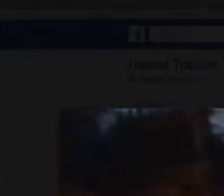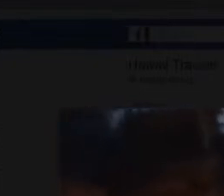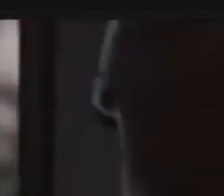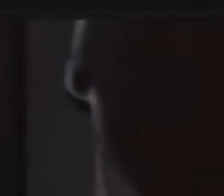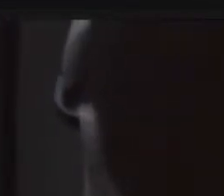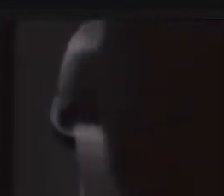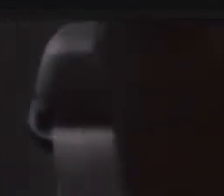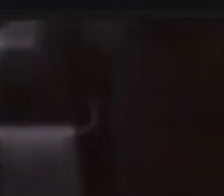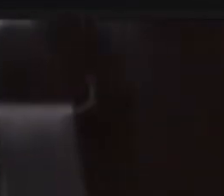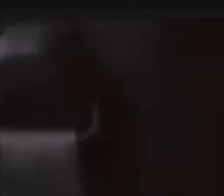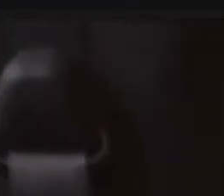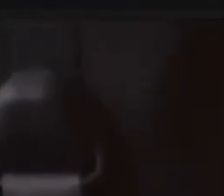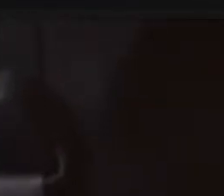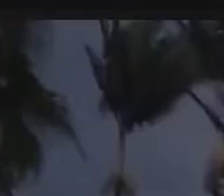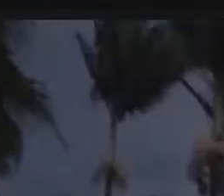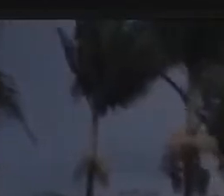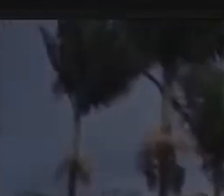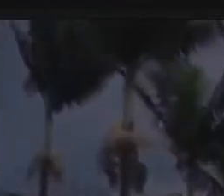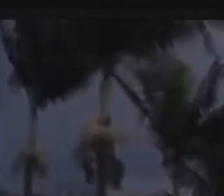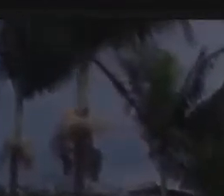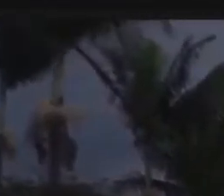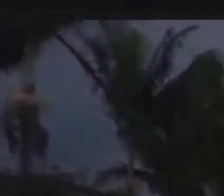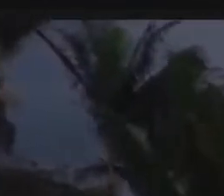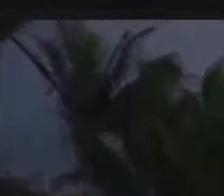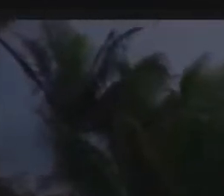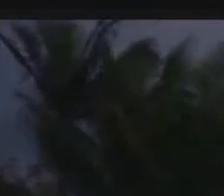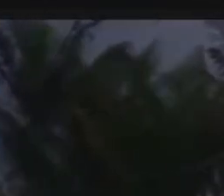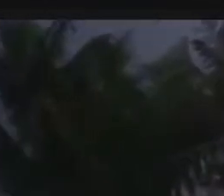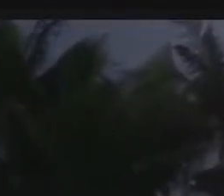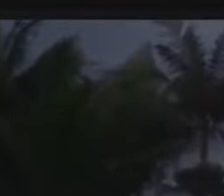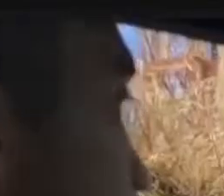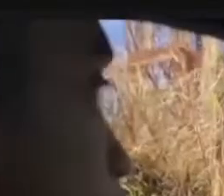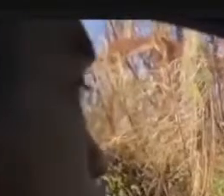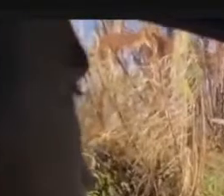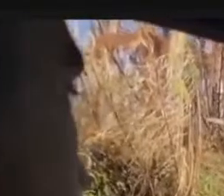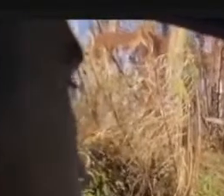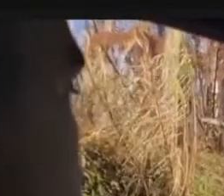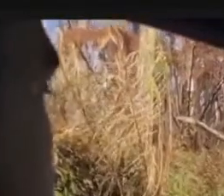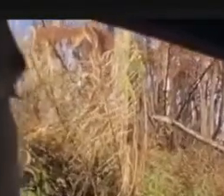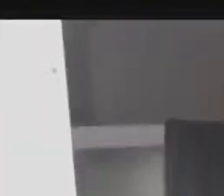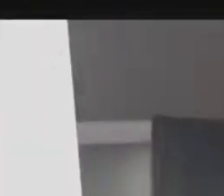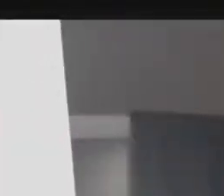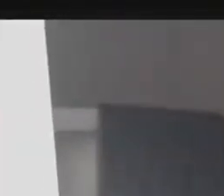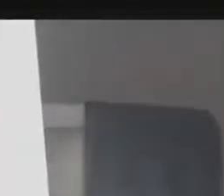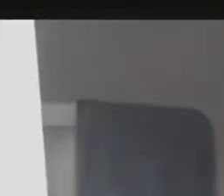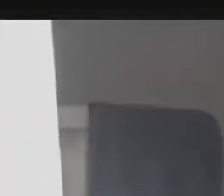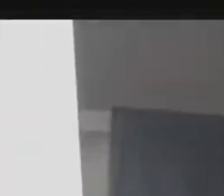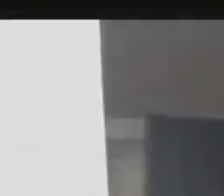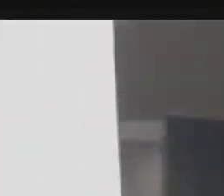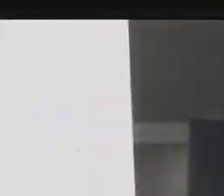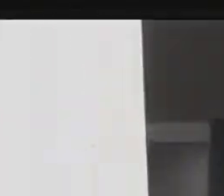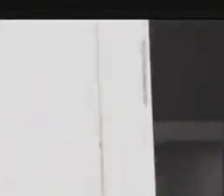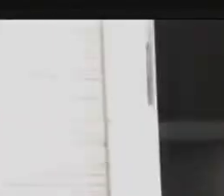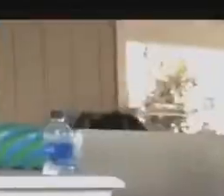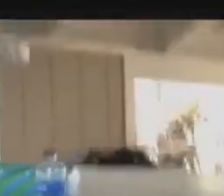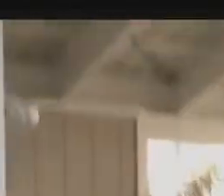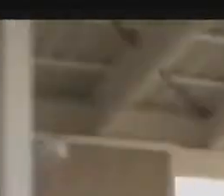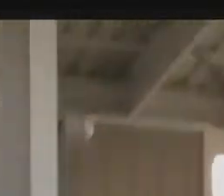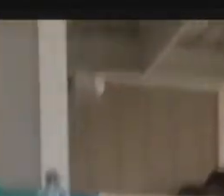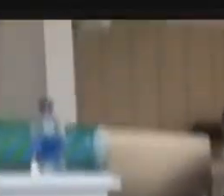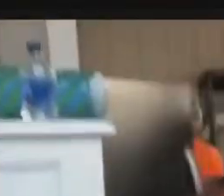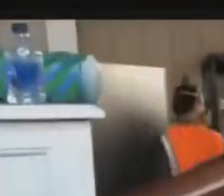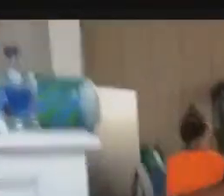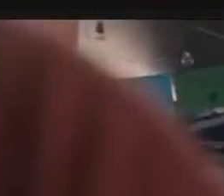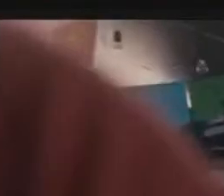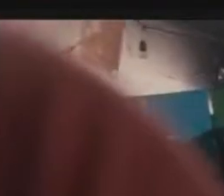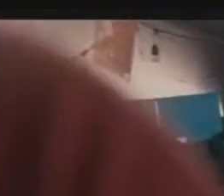lava moving. They weren't just sharing a story, they were helping their neighbor. If a family was being evacuated, a group would just jump in and help out.